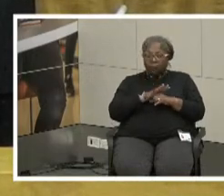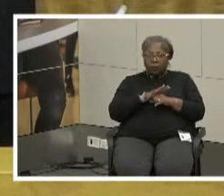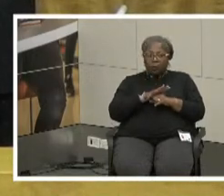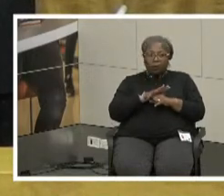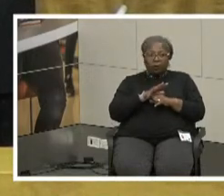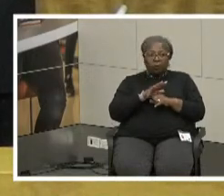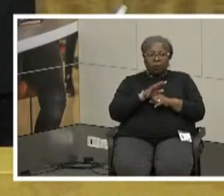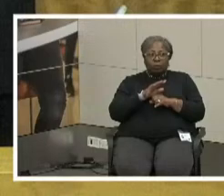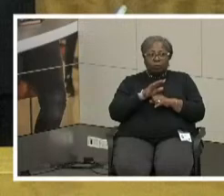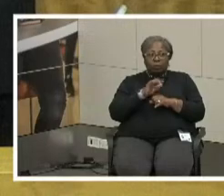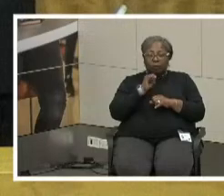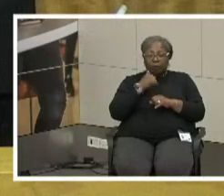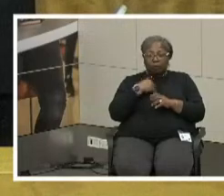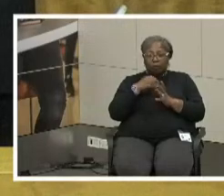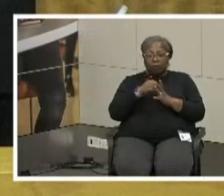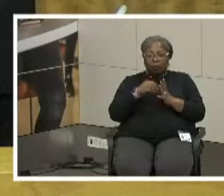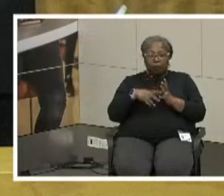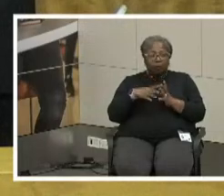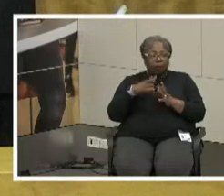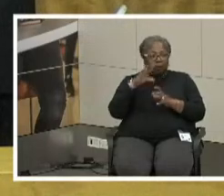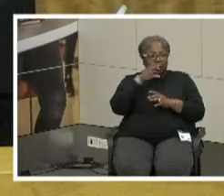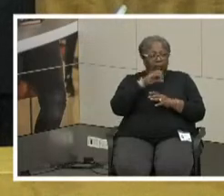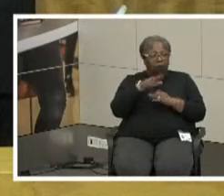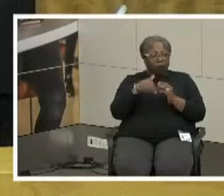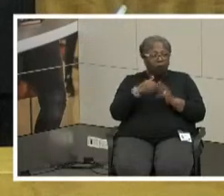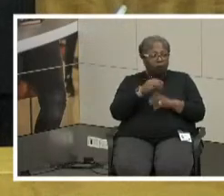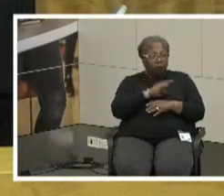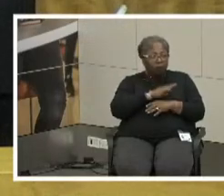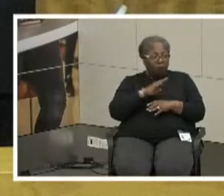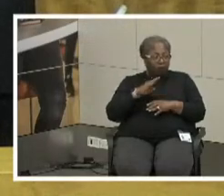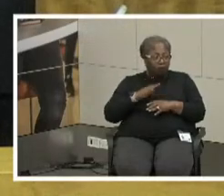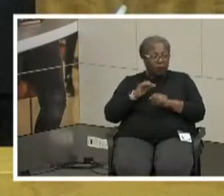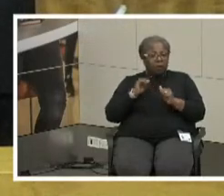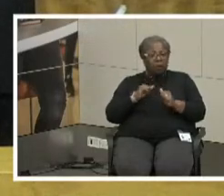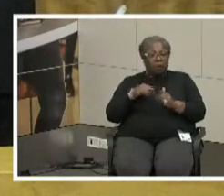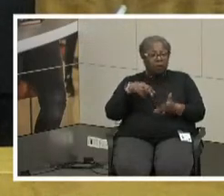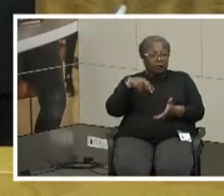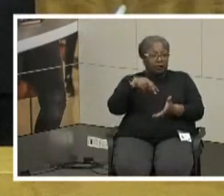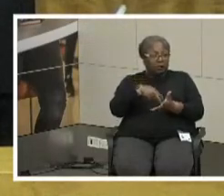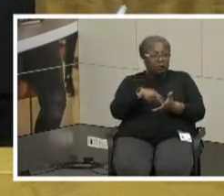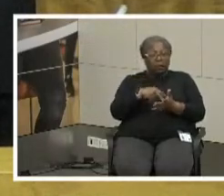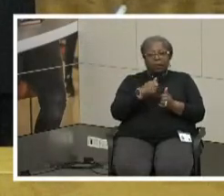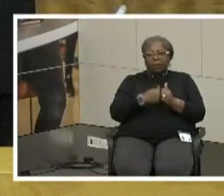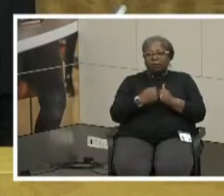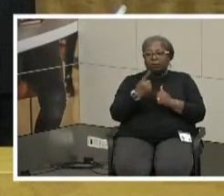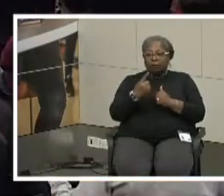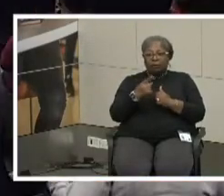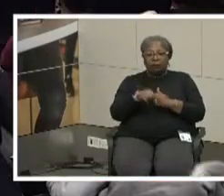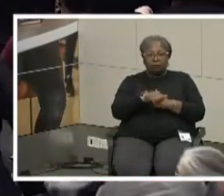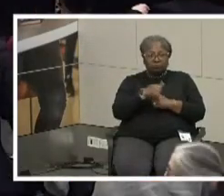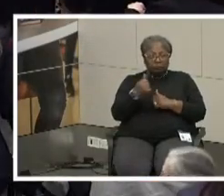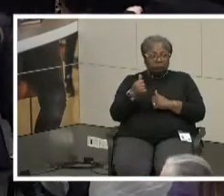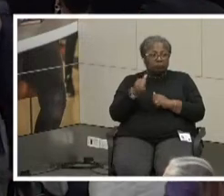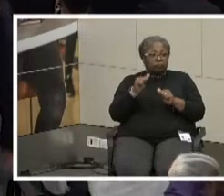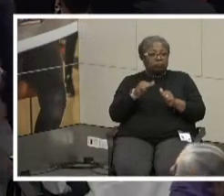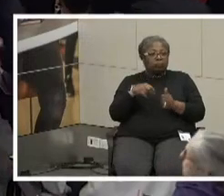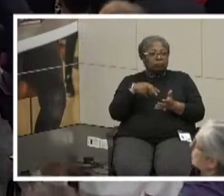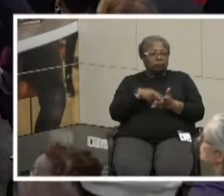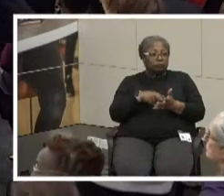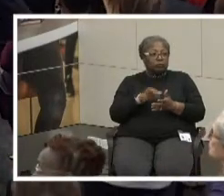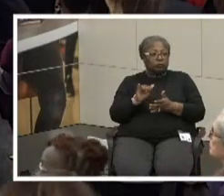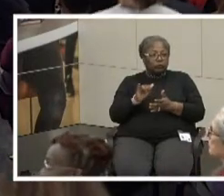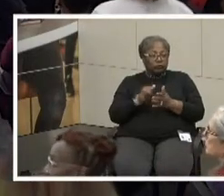a pledge leader this evening so I guess the full board just stand up and we'll do the pledge okay and everybody else come on with us